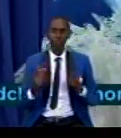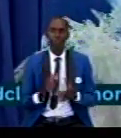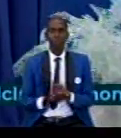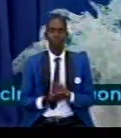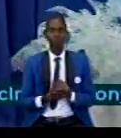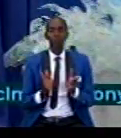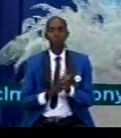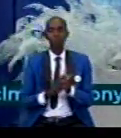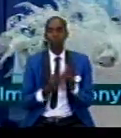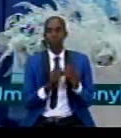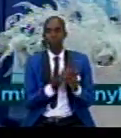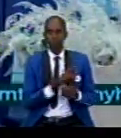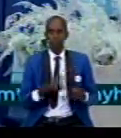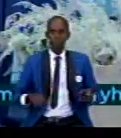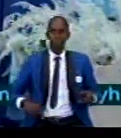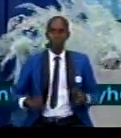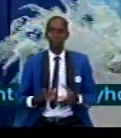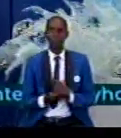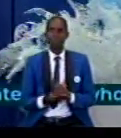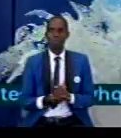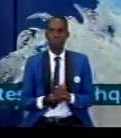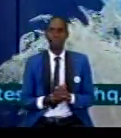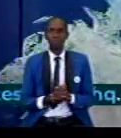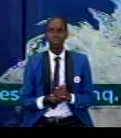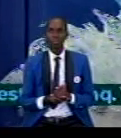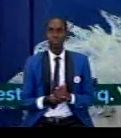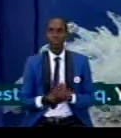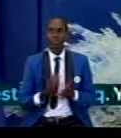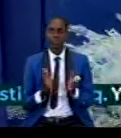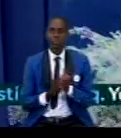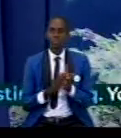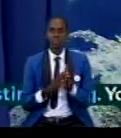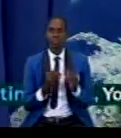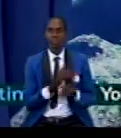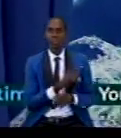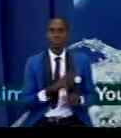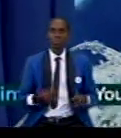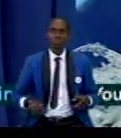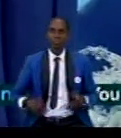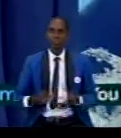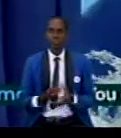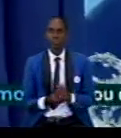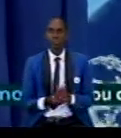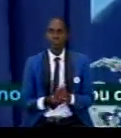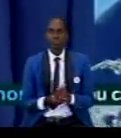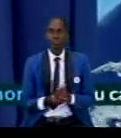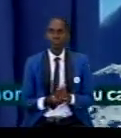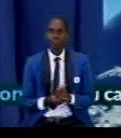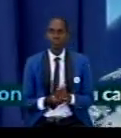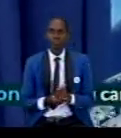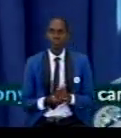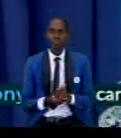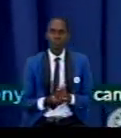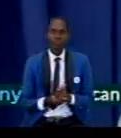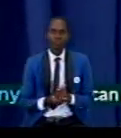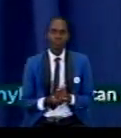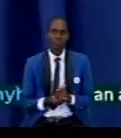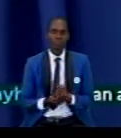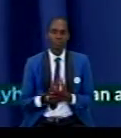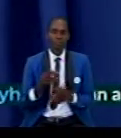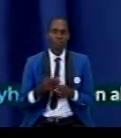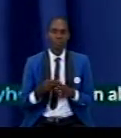Praise the Lord. My name is Lori Glory. My testimony is that